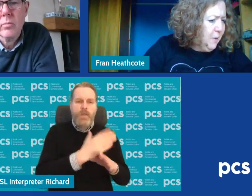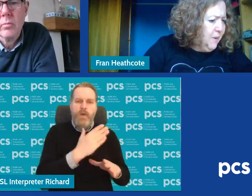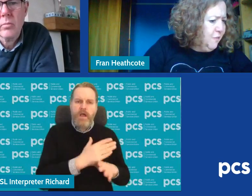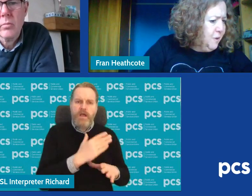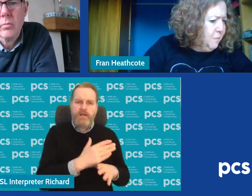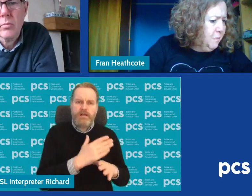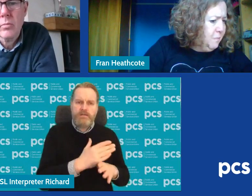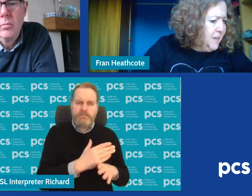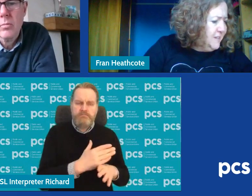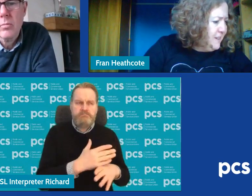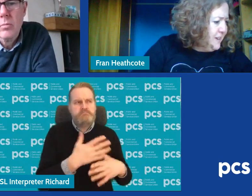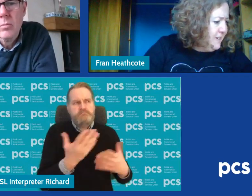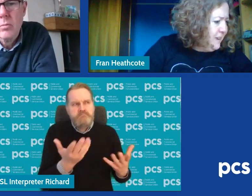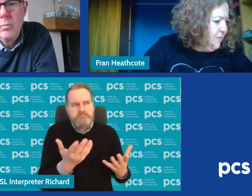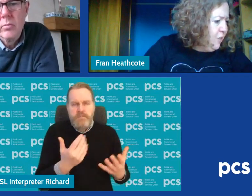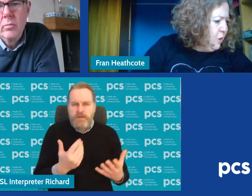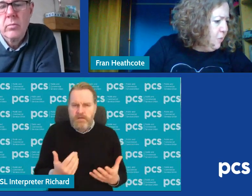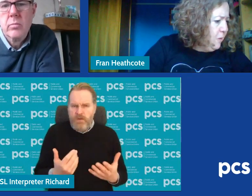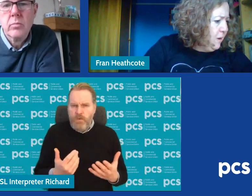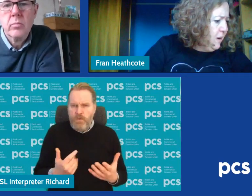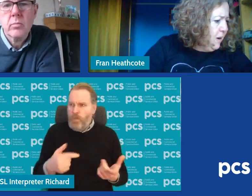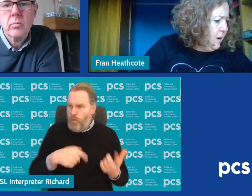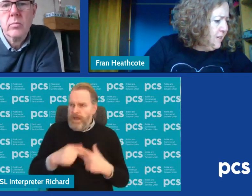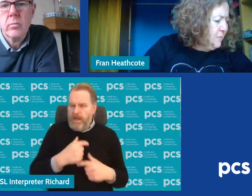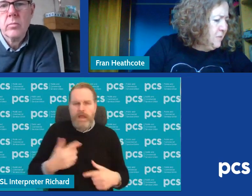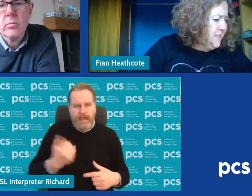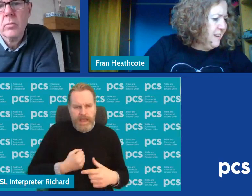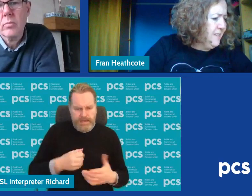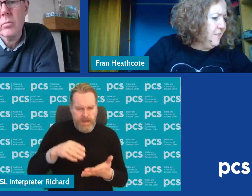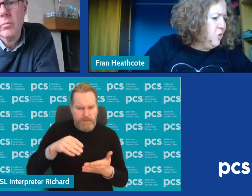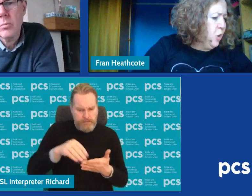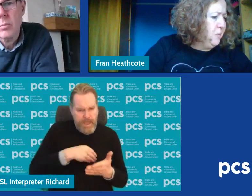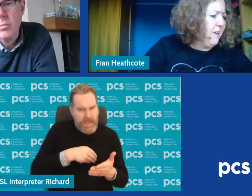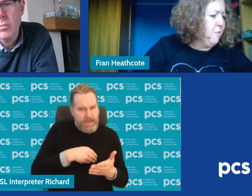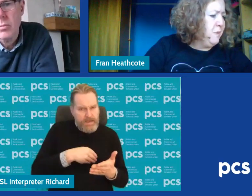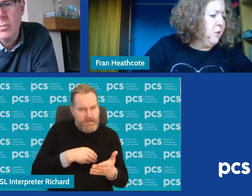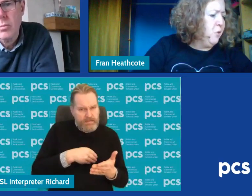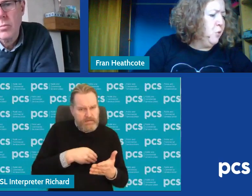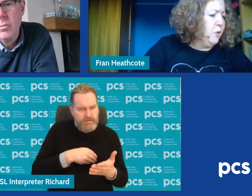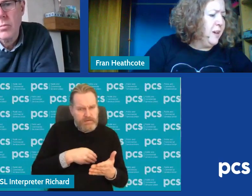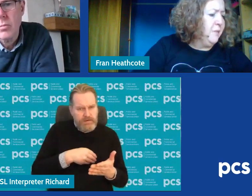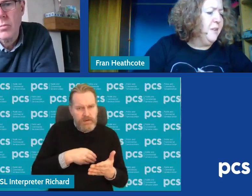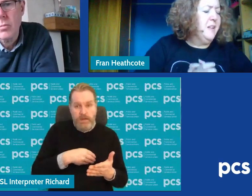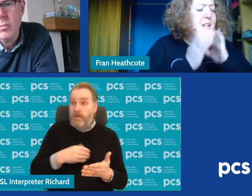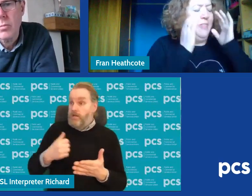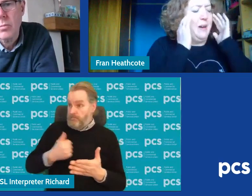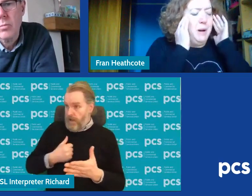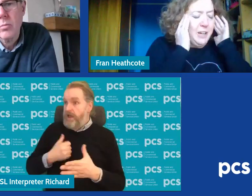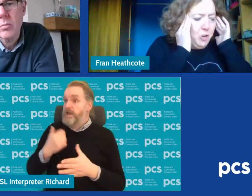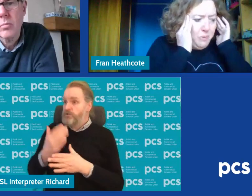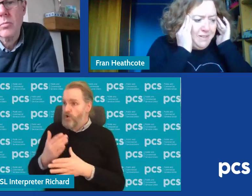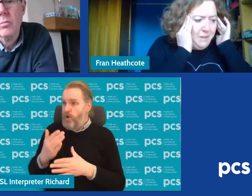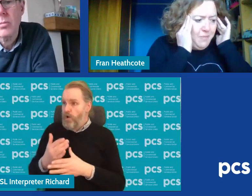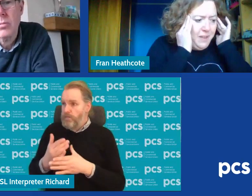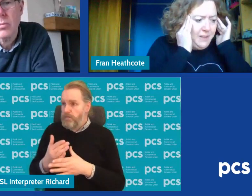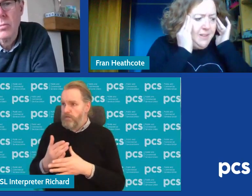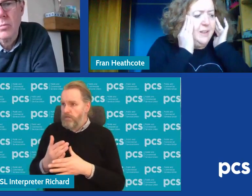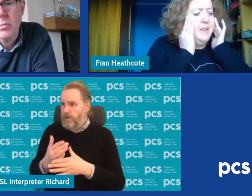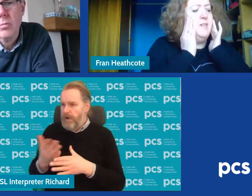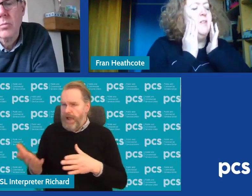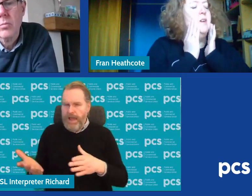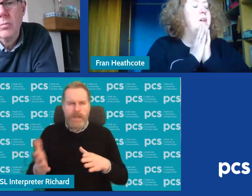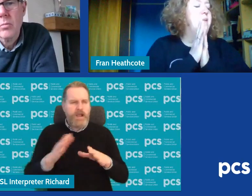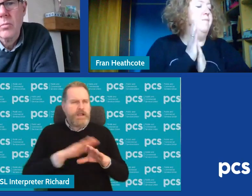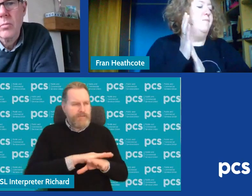or however many days, even though our substantive jobs haven't been called out? That might not be something